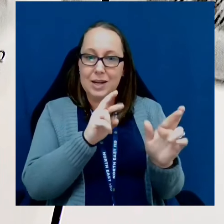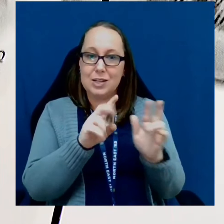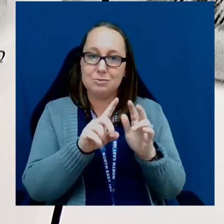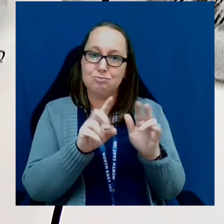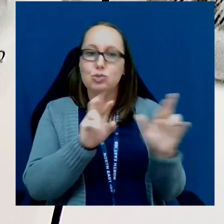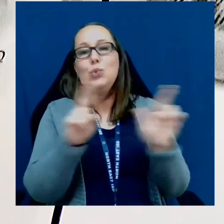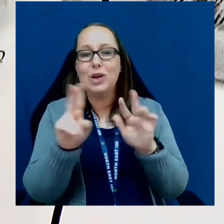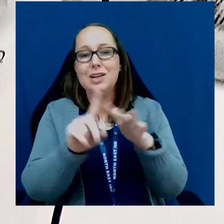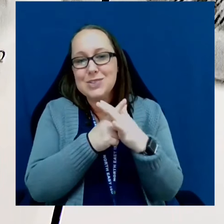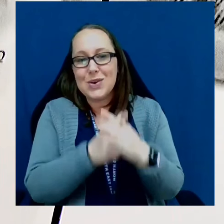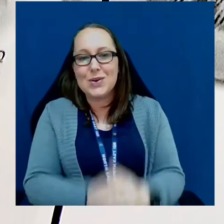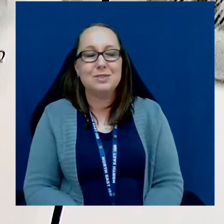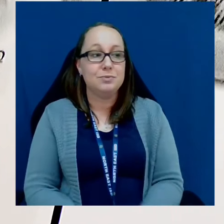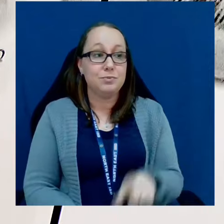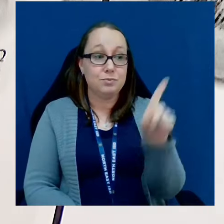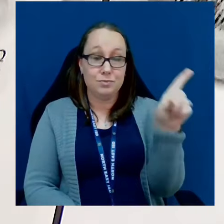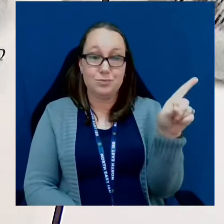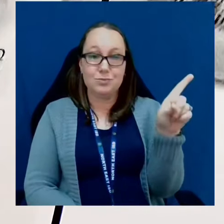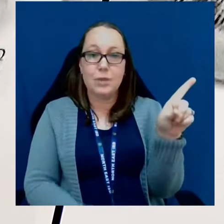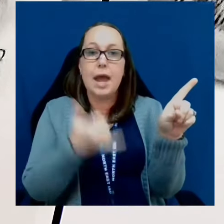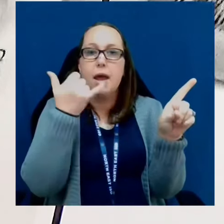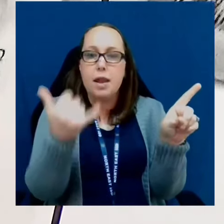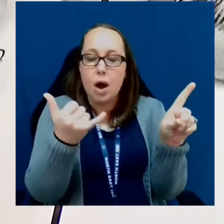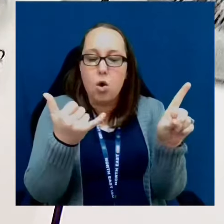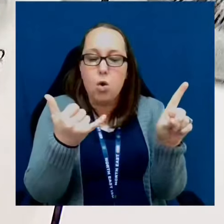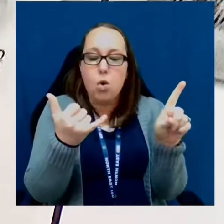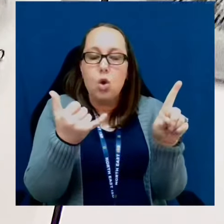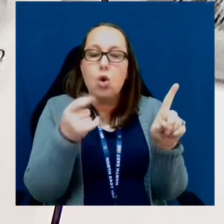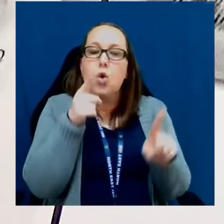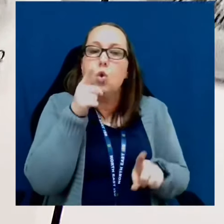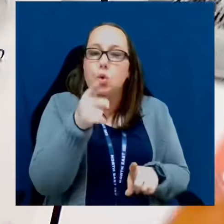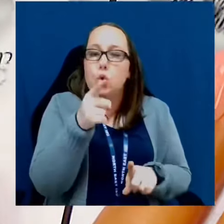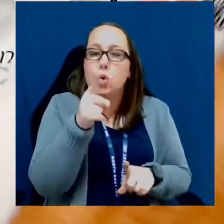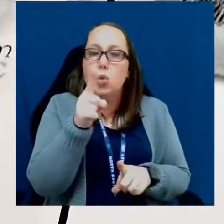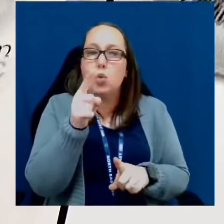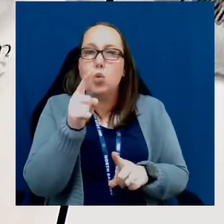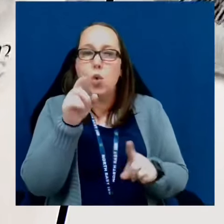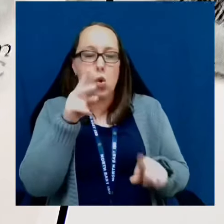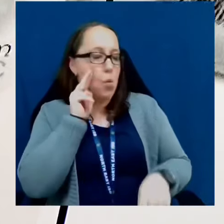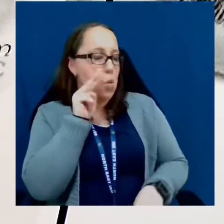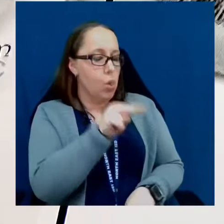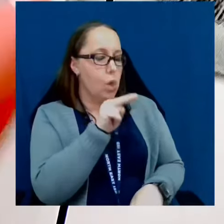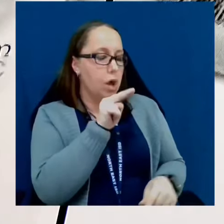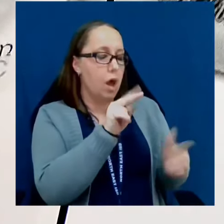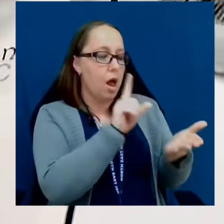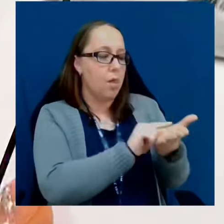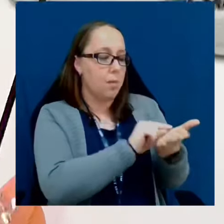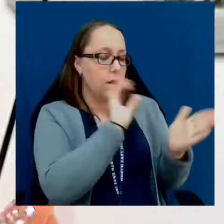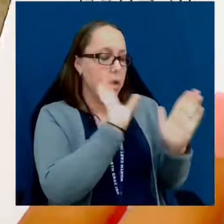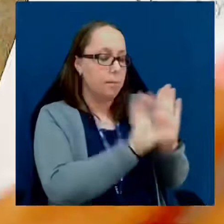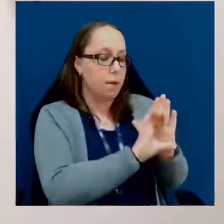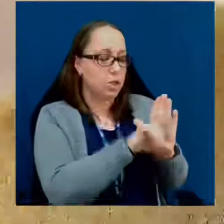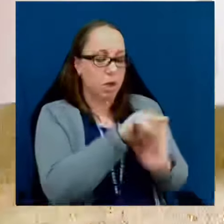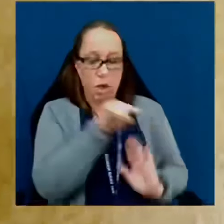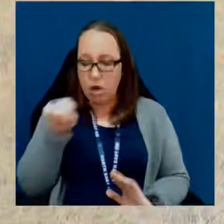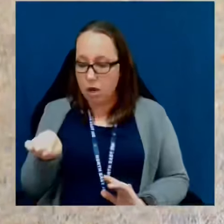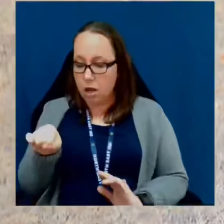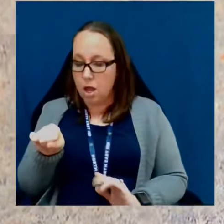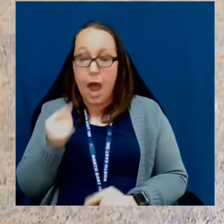So when you use the grid process to draw, you're going to be focusing on transferring one image at a time from one square to